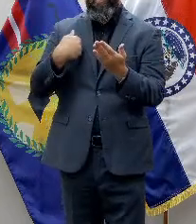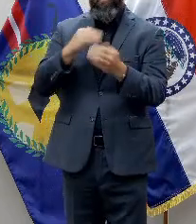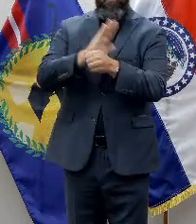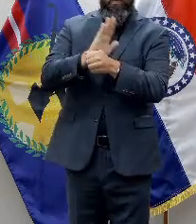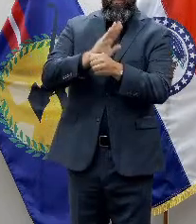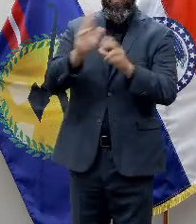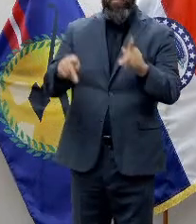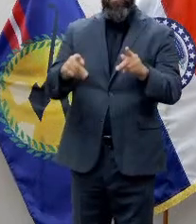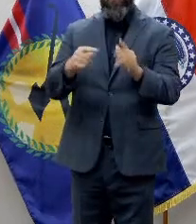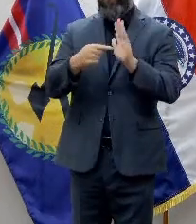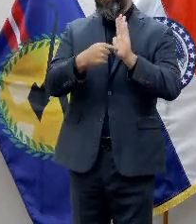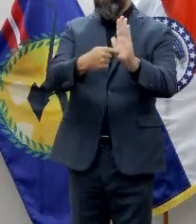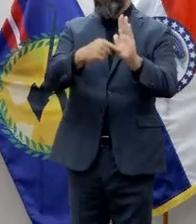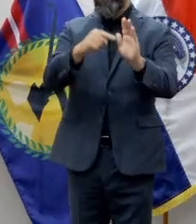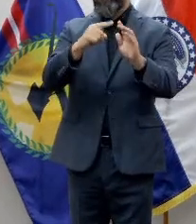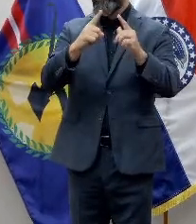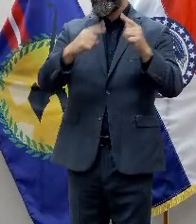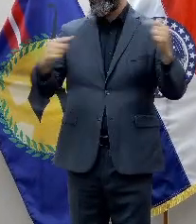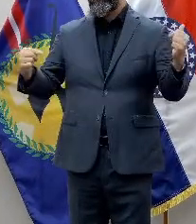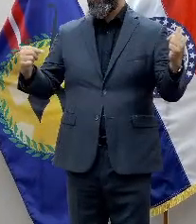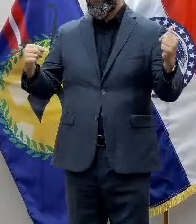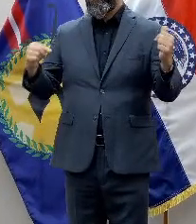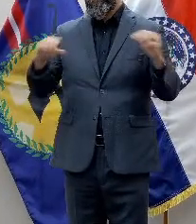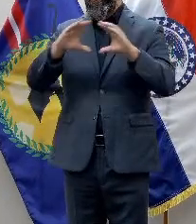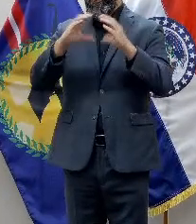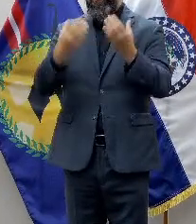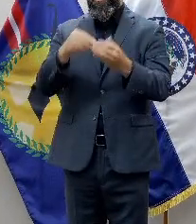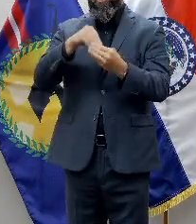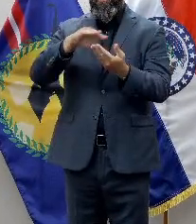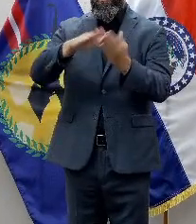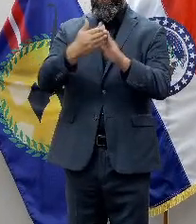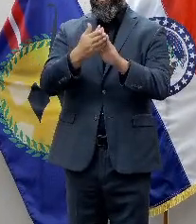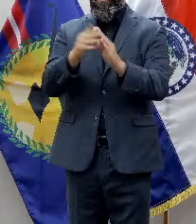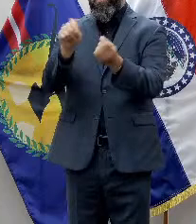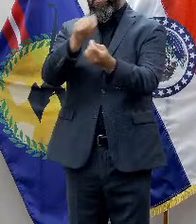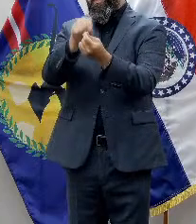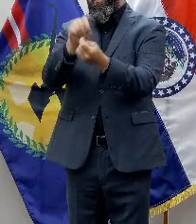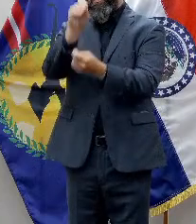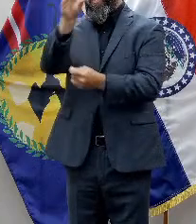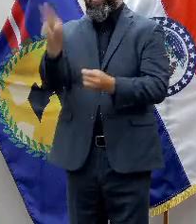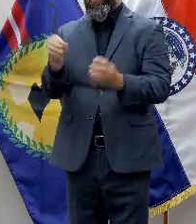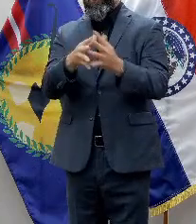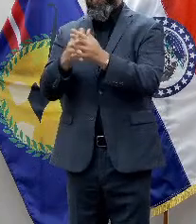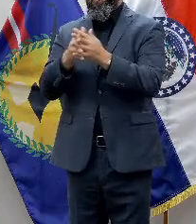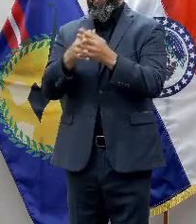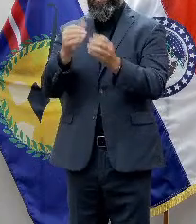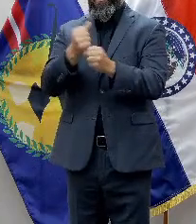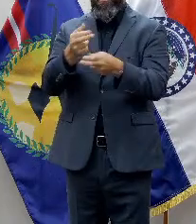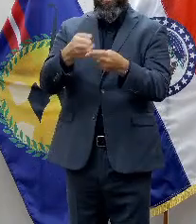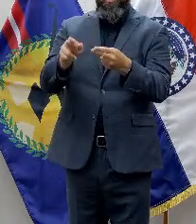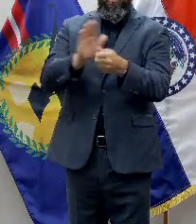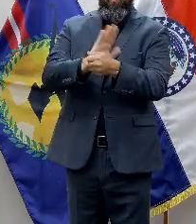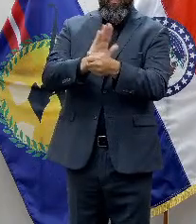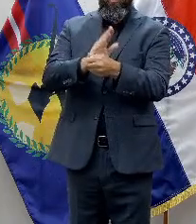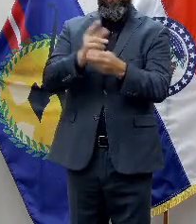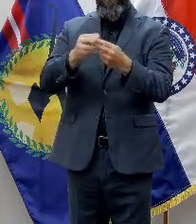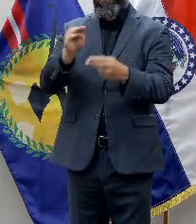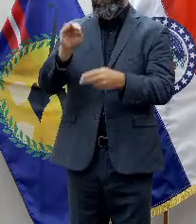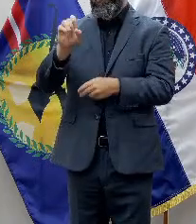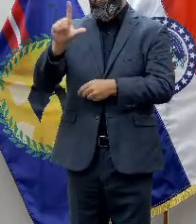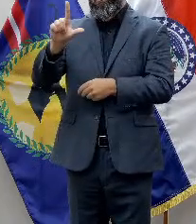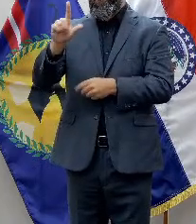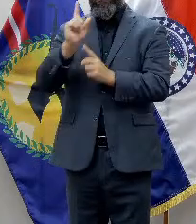representing the diversity of our community, particularly our African American community, who have created short videos that they're calling medical moments and that have